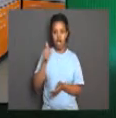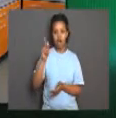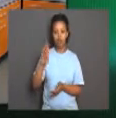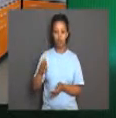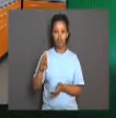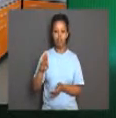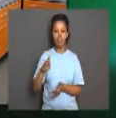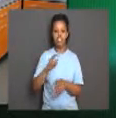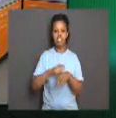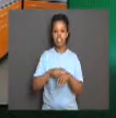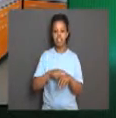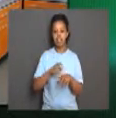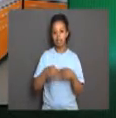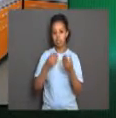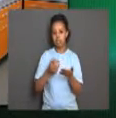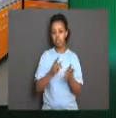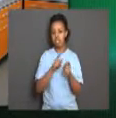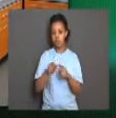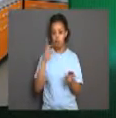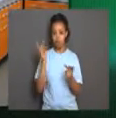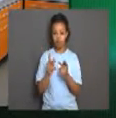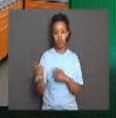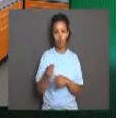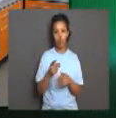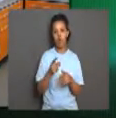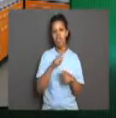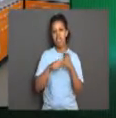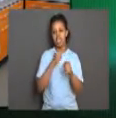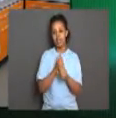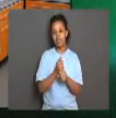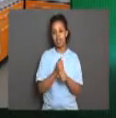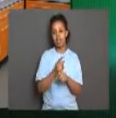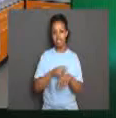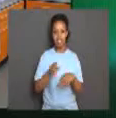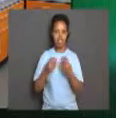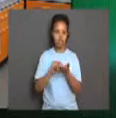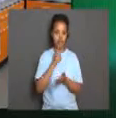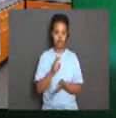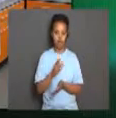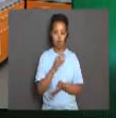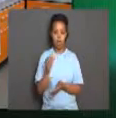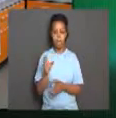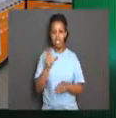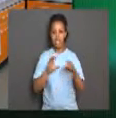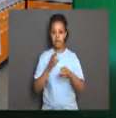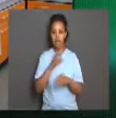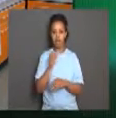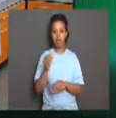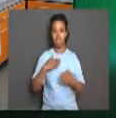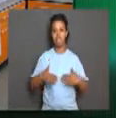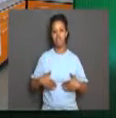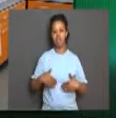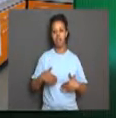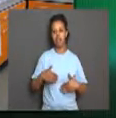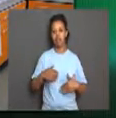Absolute dating gives an actual age based on the physical or chemical properties of